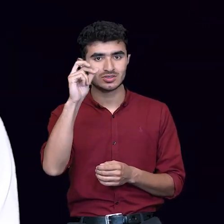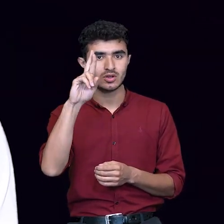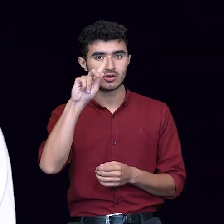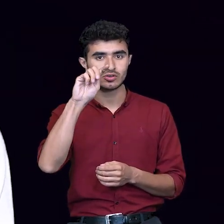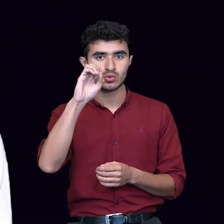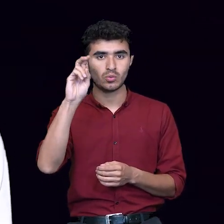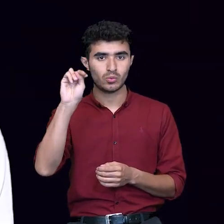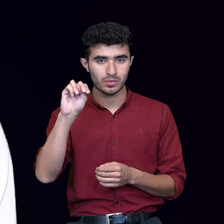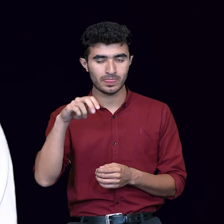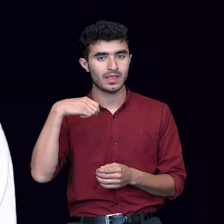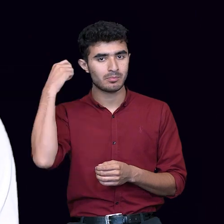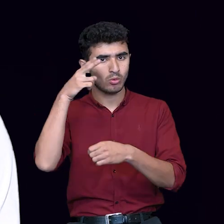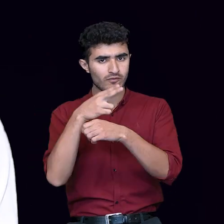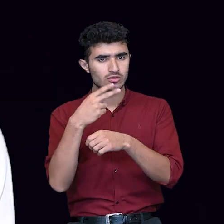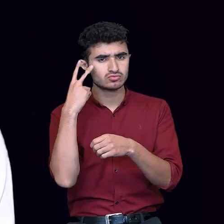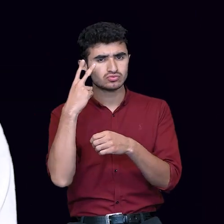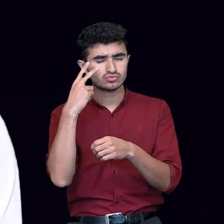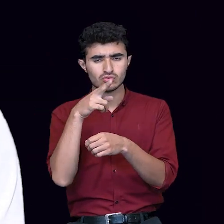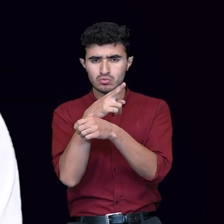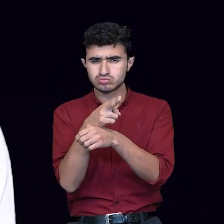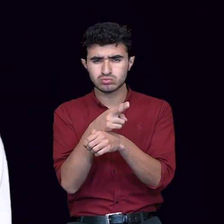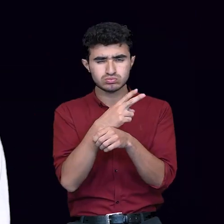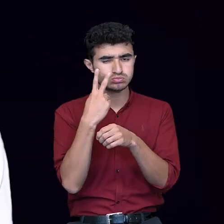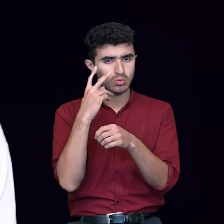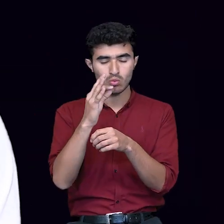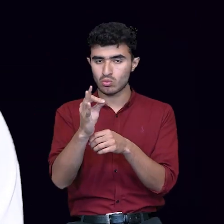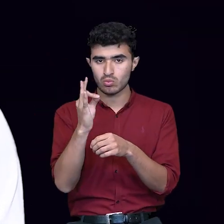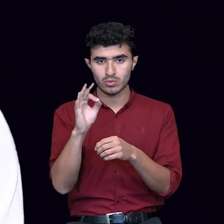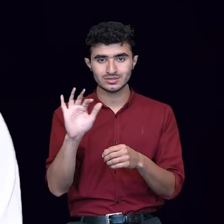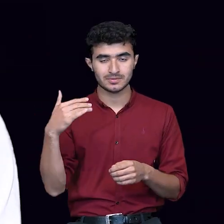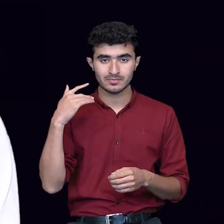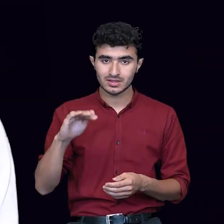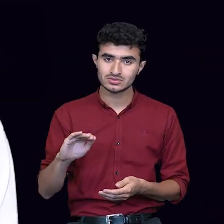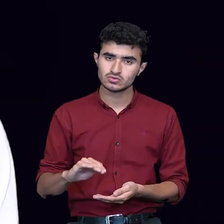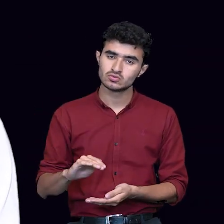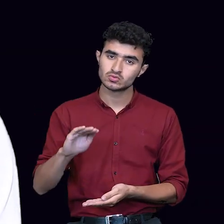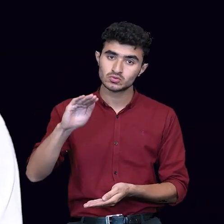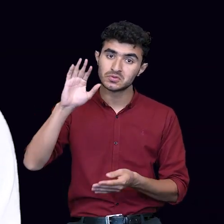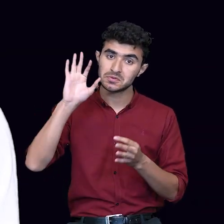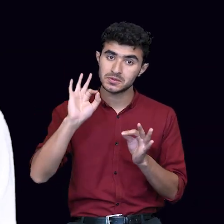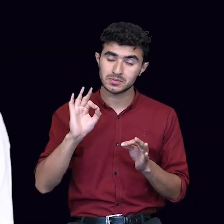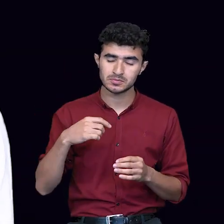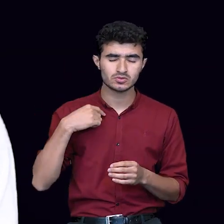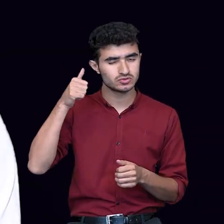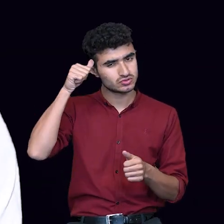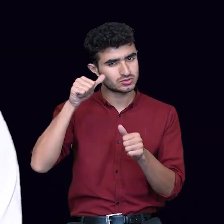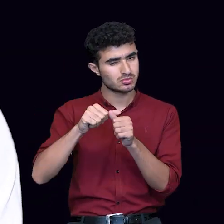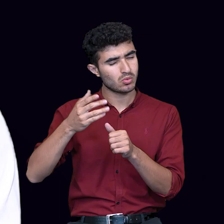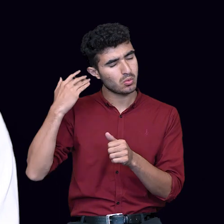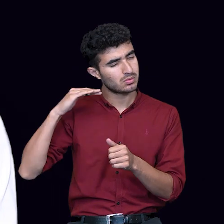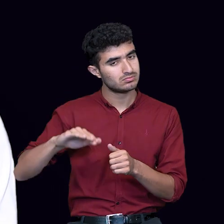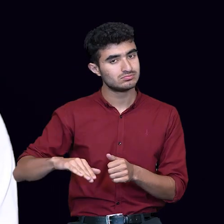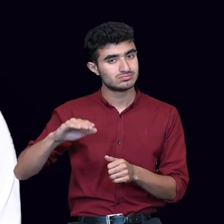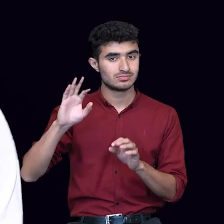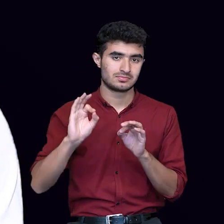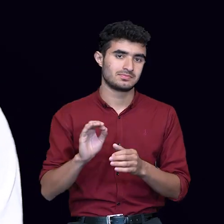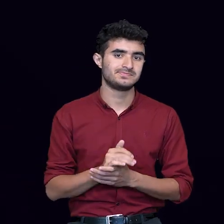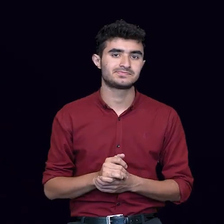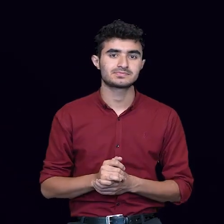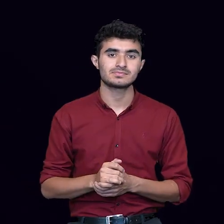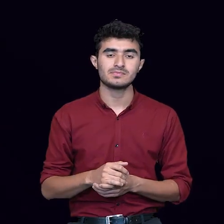movies, news nahi, but cartoons and movies mainly. I've been watching since as far back as I can